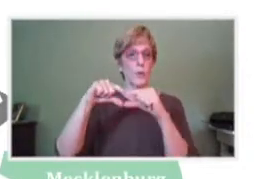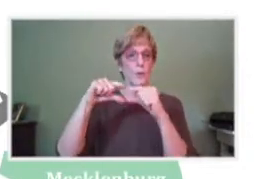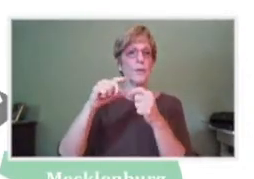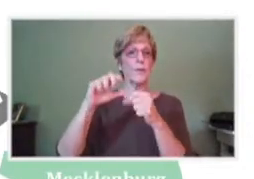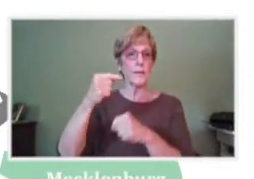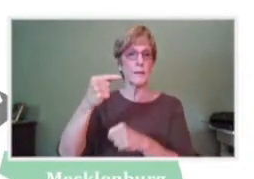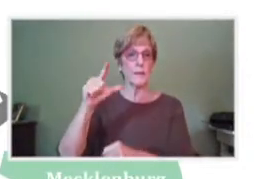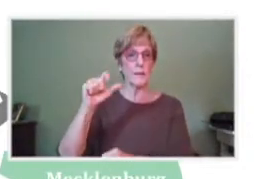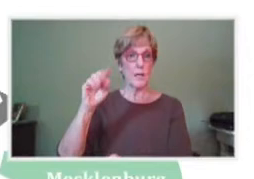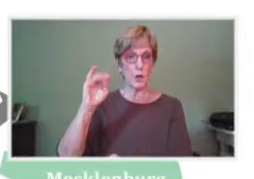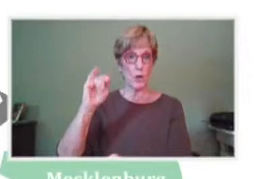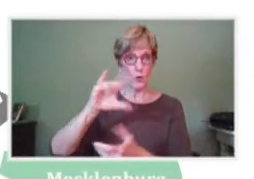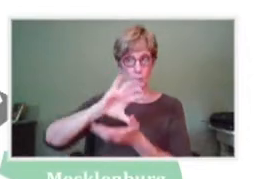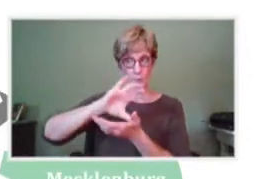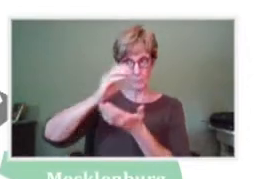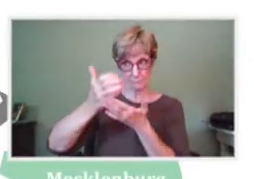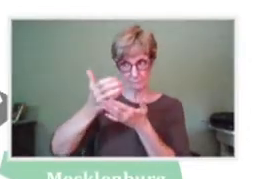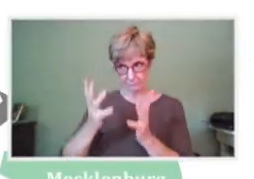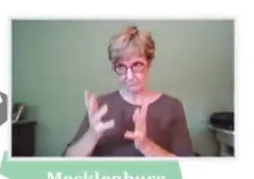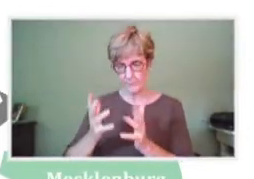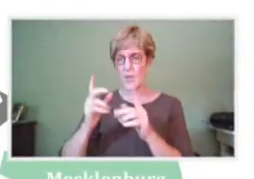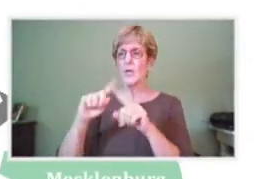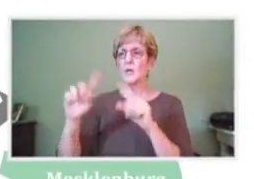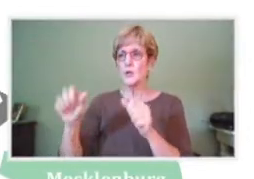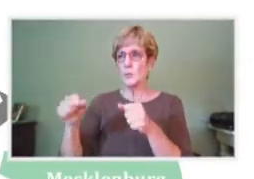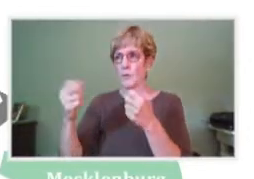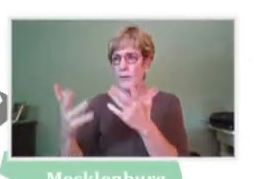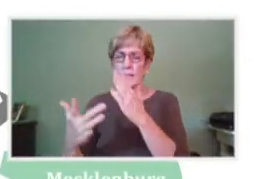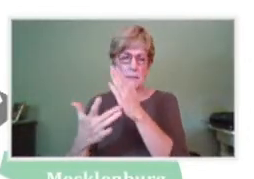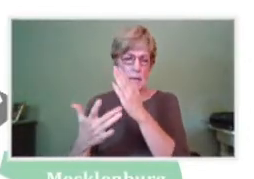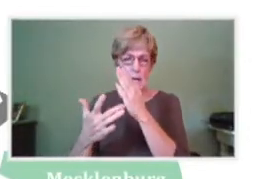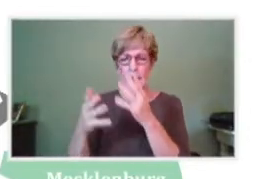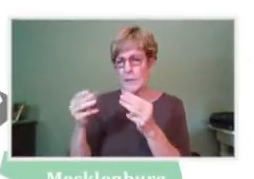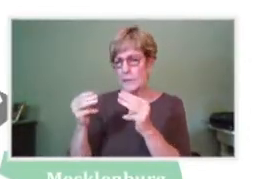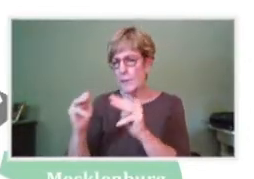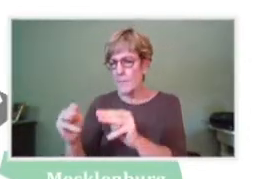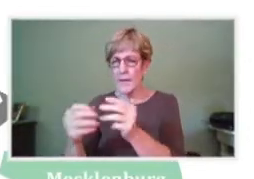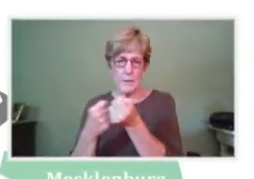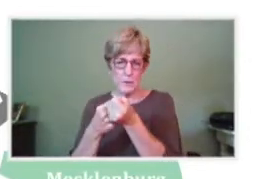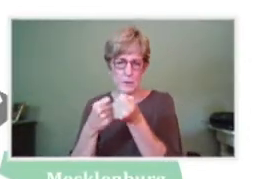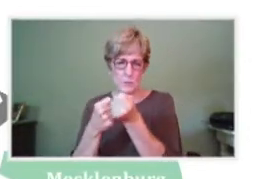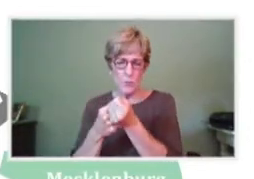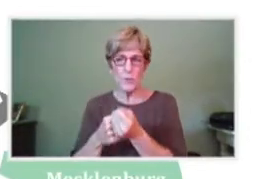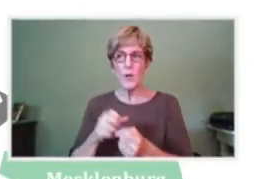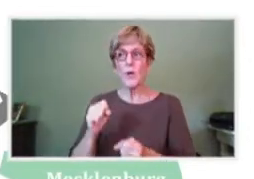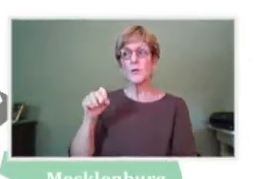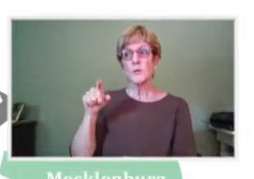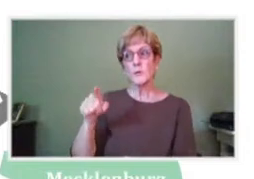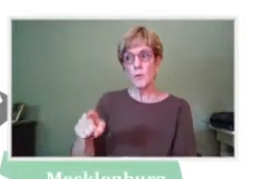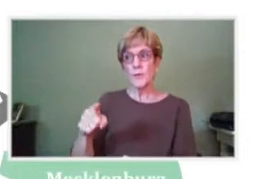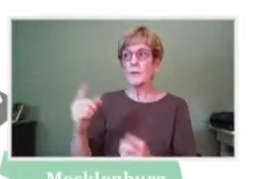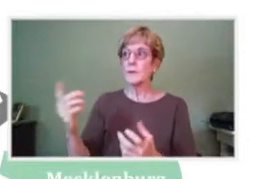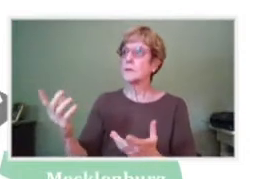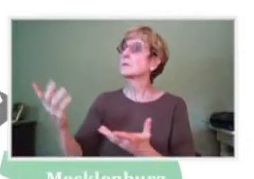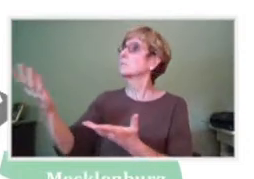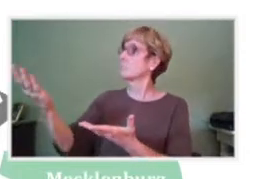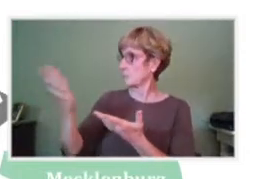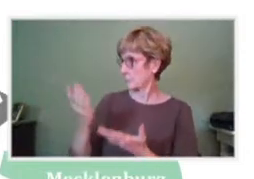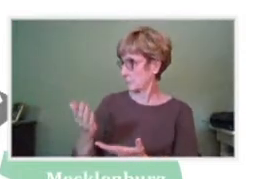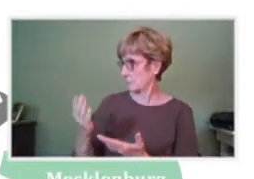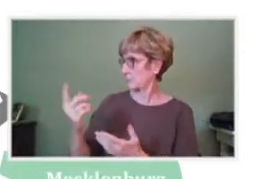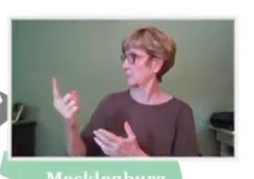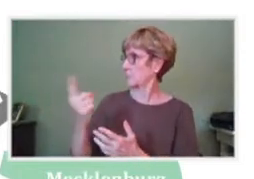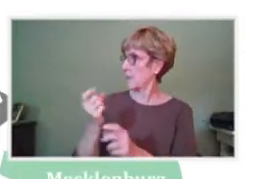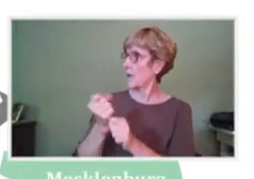to provide methodology and technological support. So again, Cure Violence Global comes in and ensures that we are